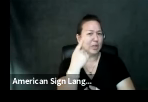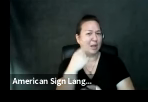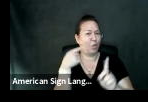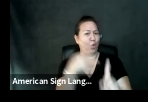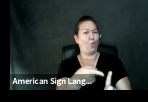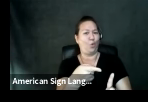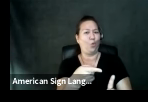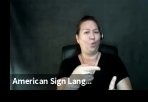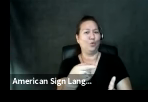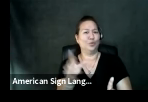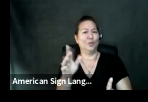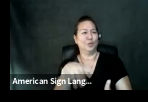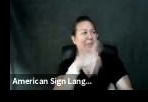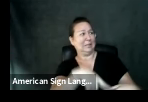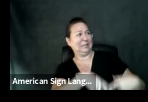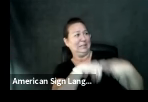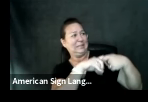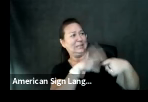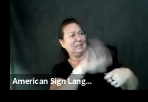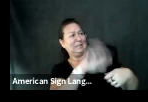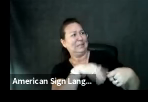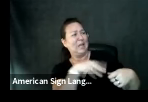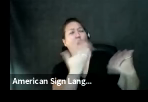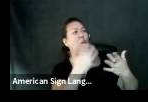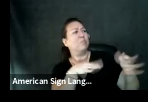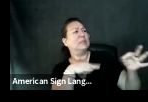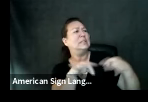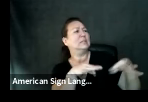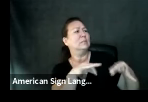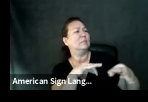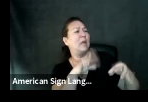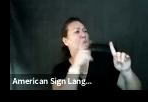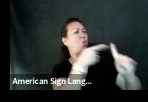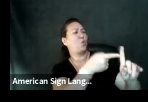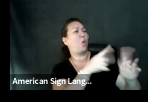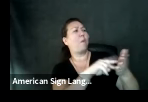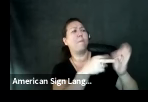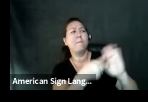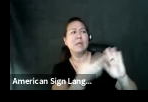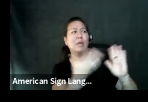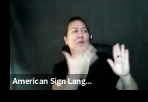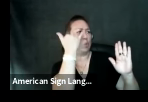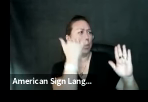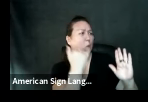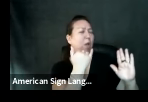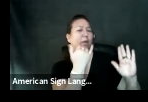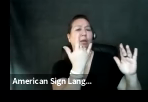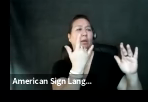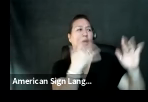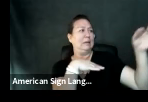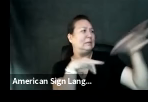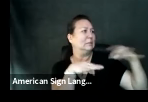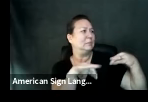the team and ask them to further explain it. Ask them how are we going to measure this progress? How are we going to make sure that we